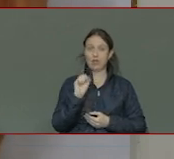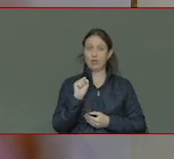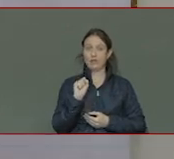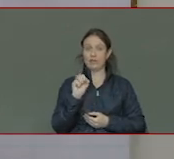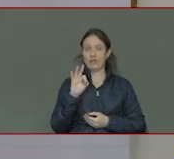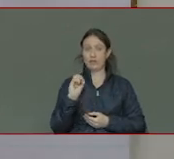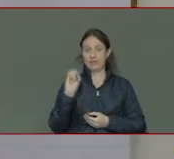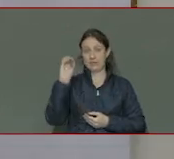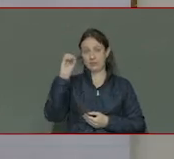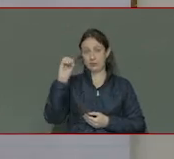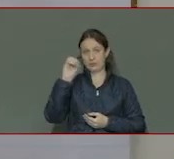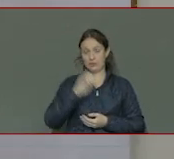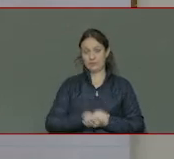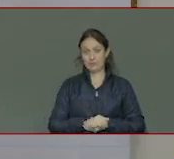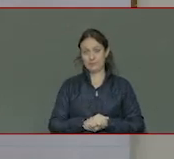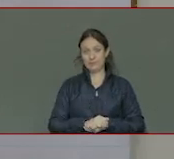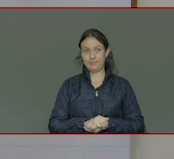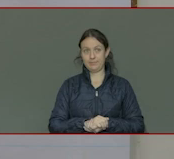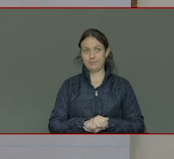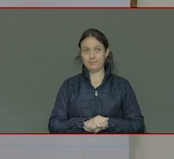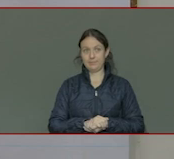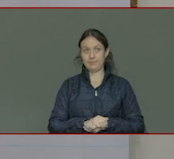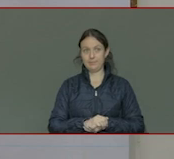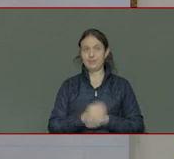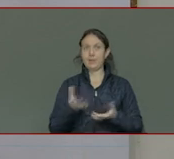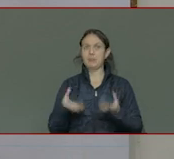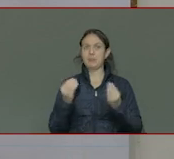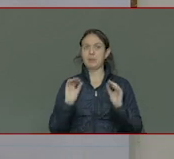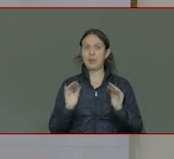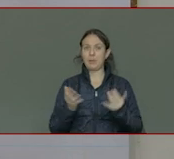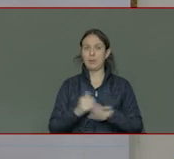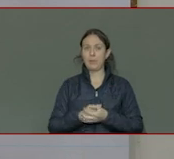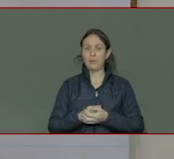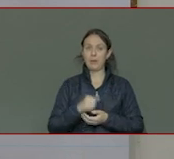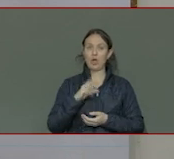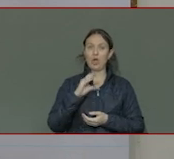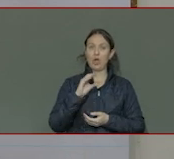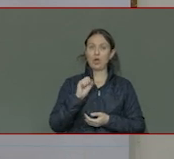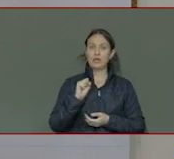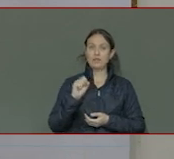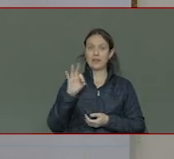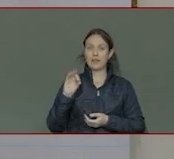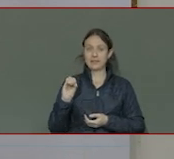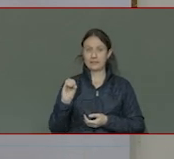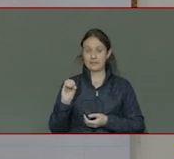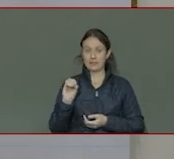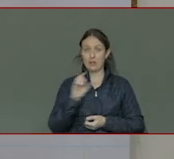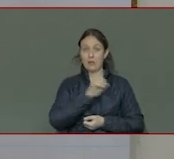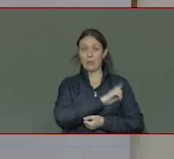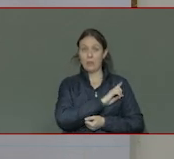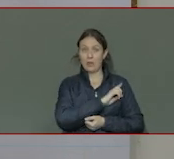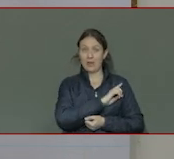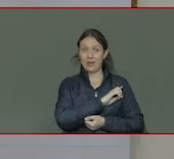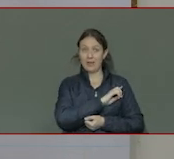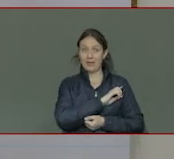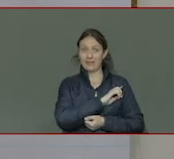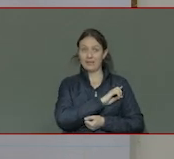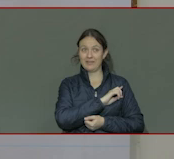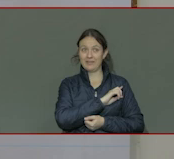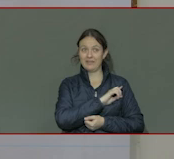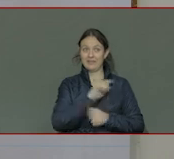30 degrees. How did I get that? Cos 30, because it is adjacent